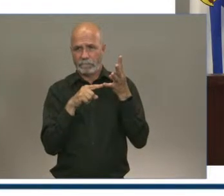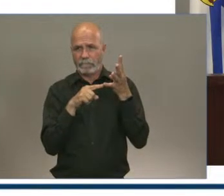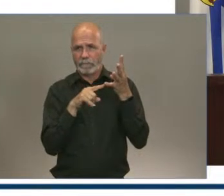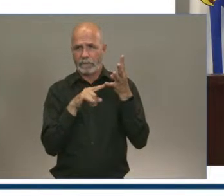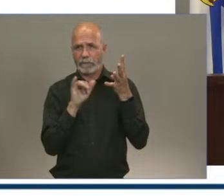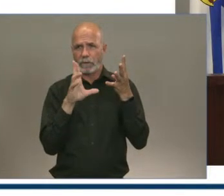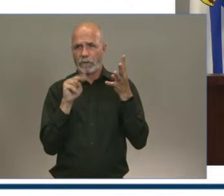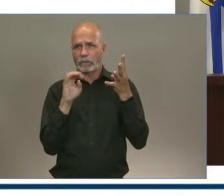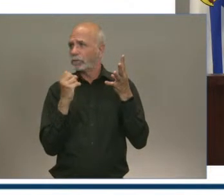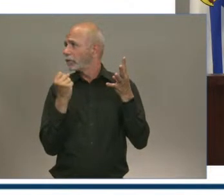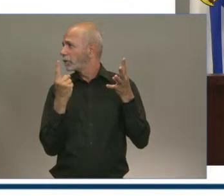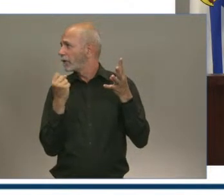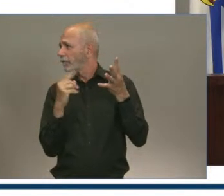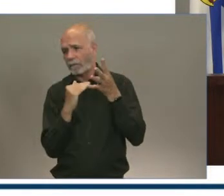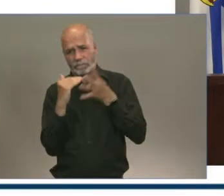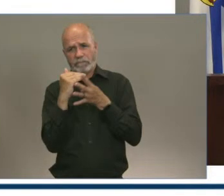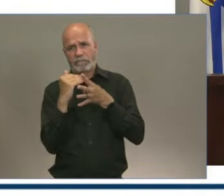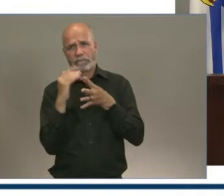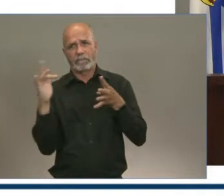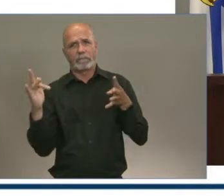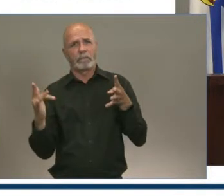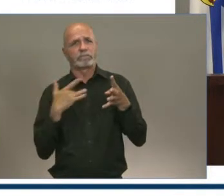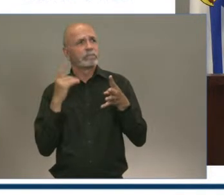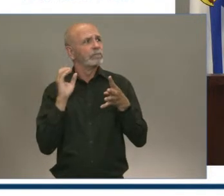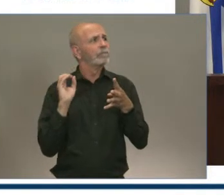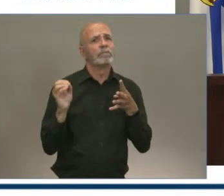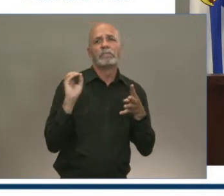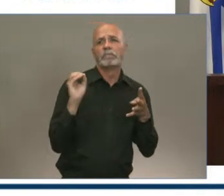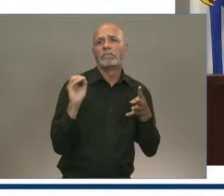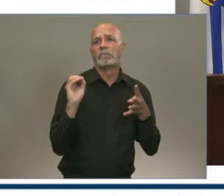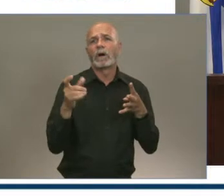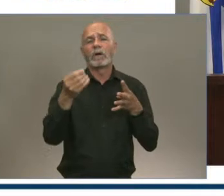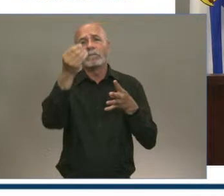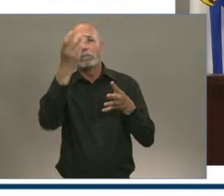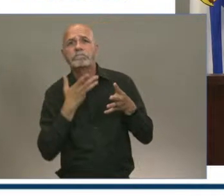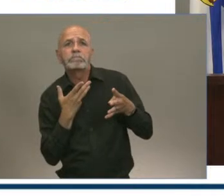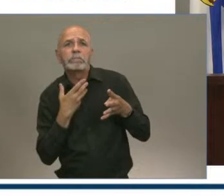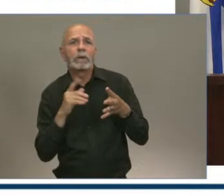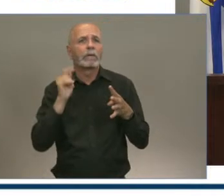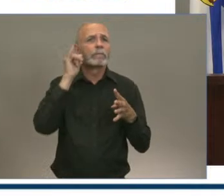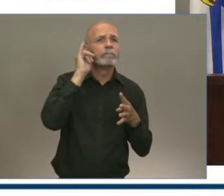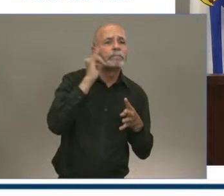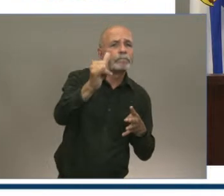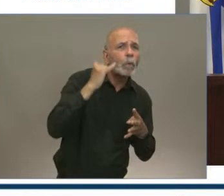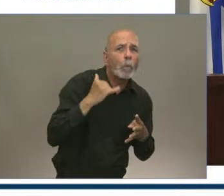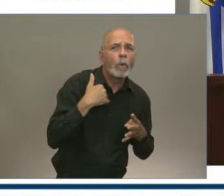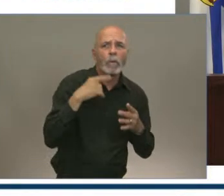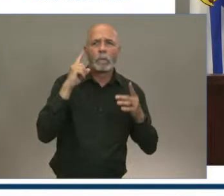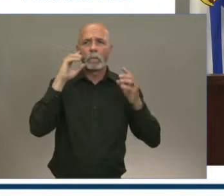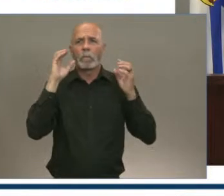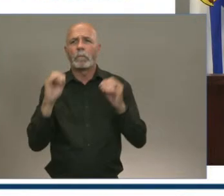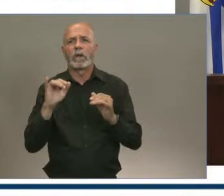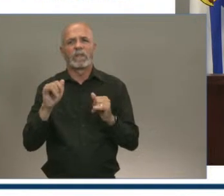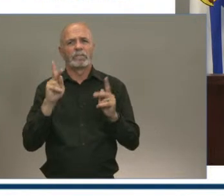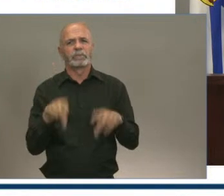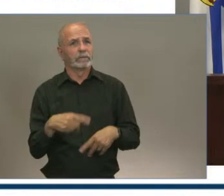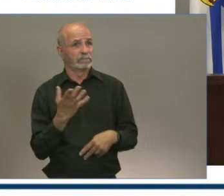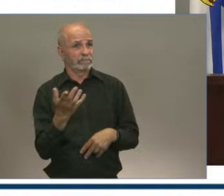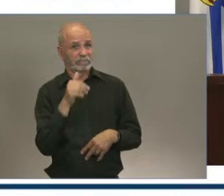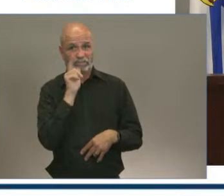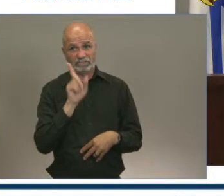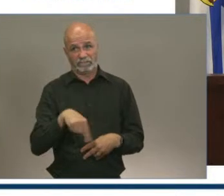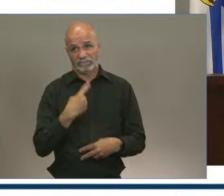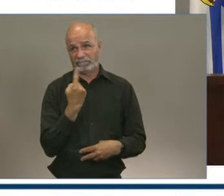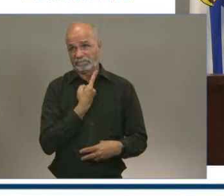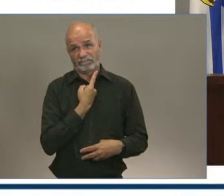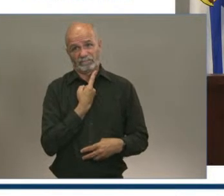no communications, no response to emails, no phone calls. And this person says the situation isn't unique to them. They've talked to others who are in the same